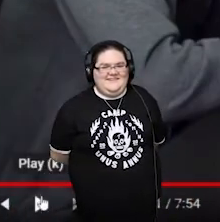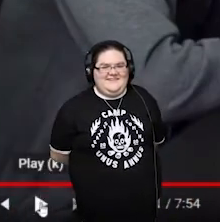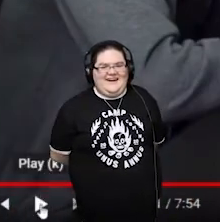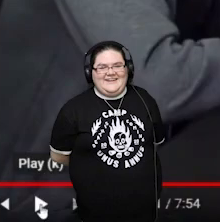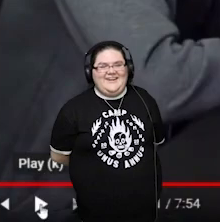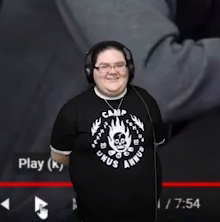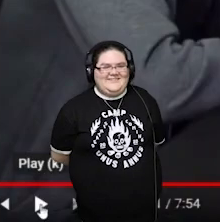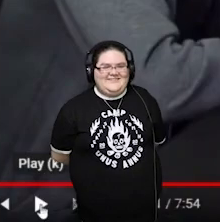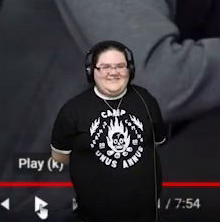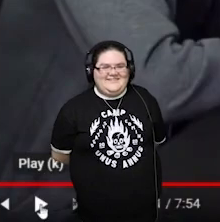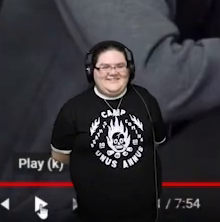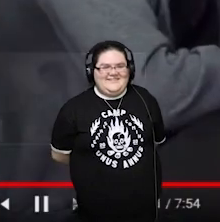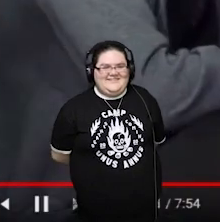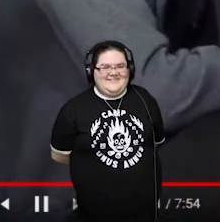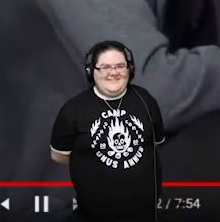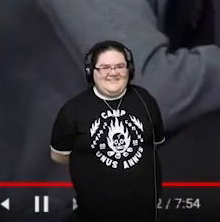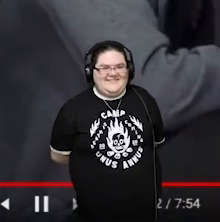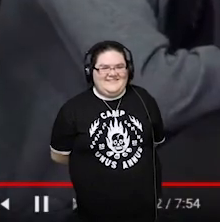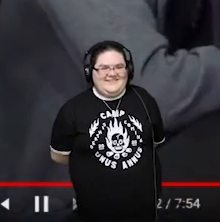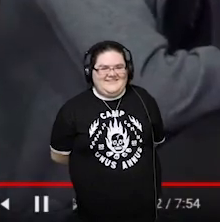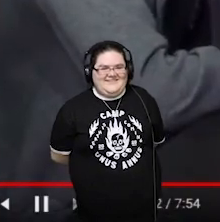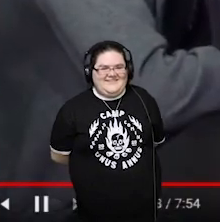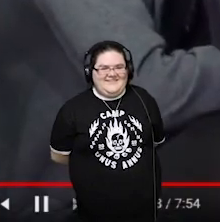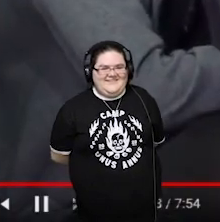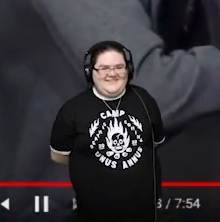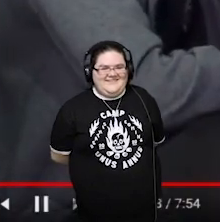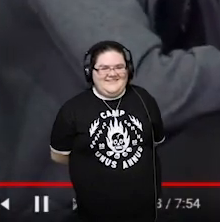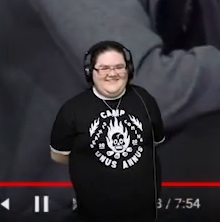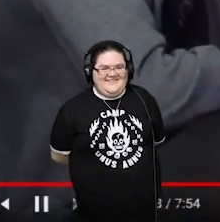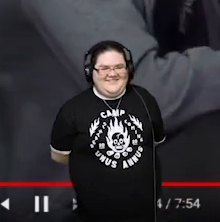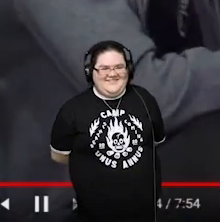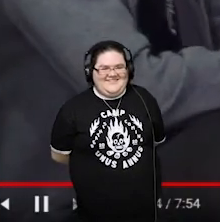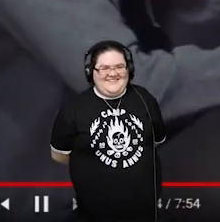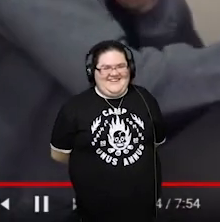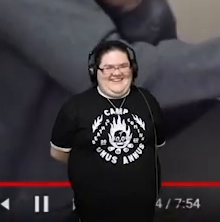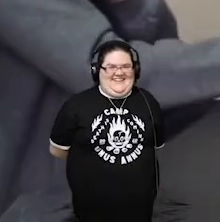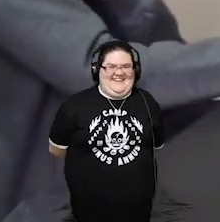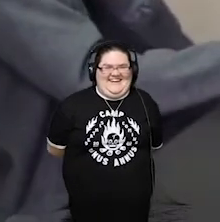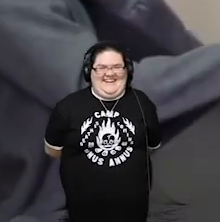the punchline. I know. Here we go. Is it just me?